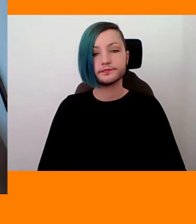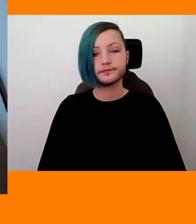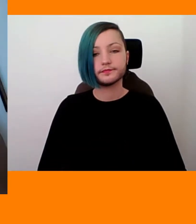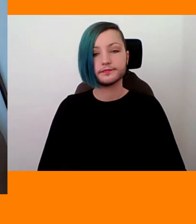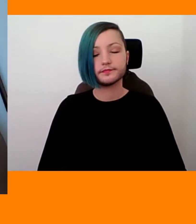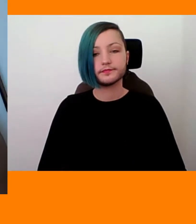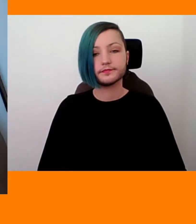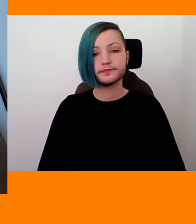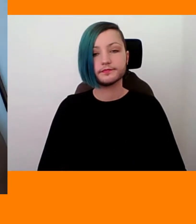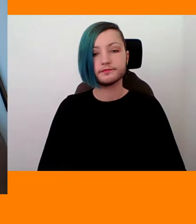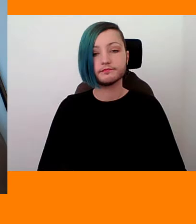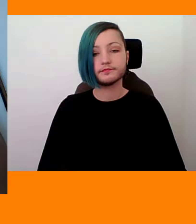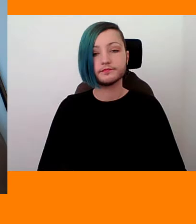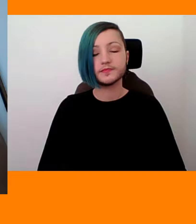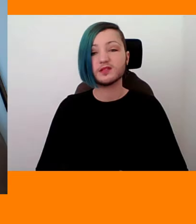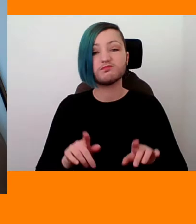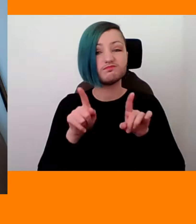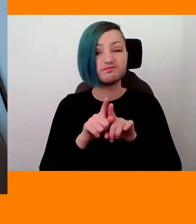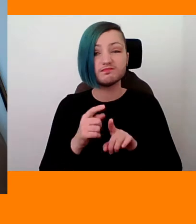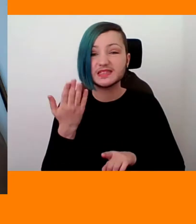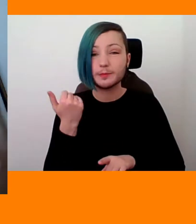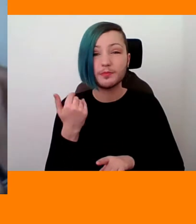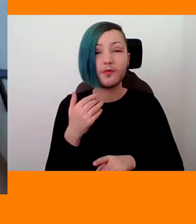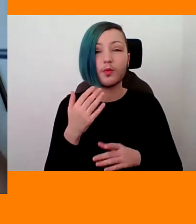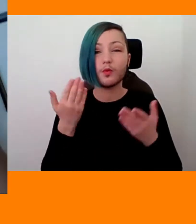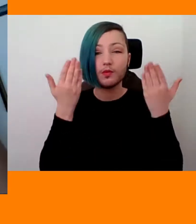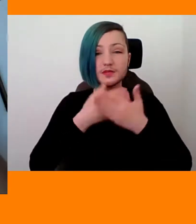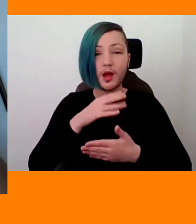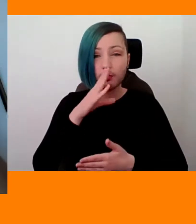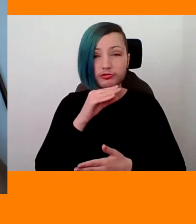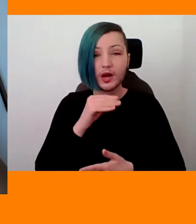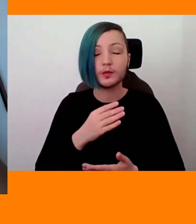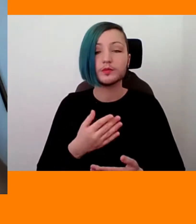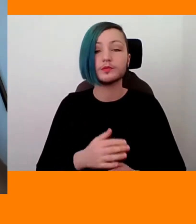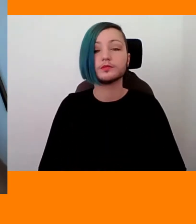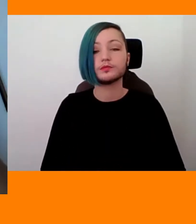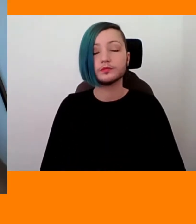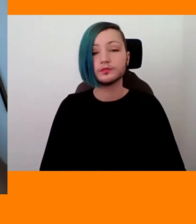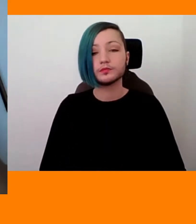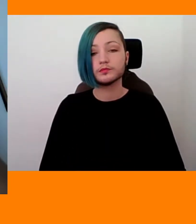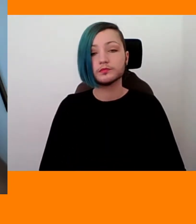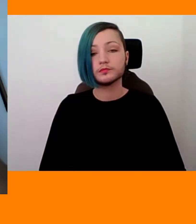And you just want to do exactly the same as we did before with the dark brown.